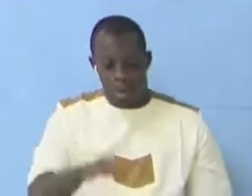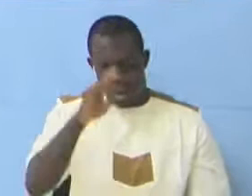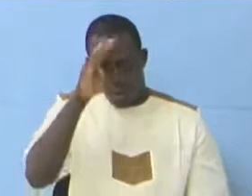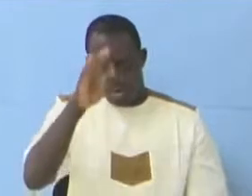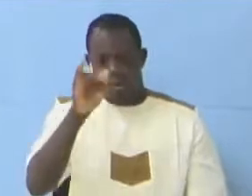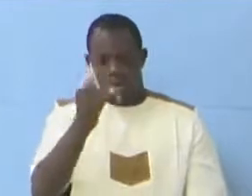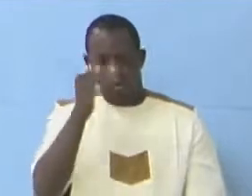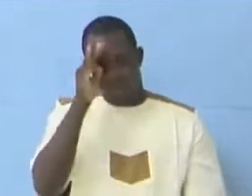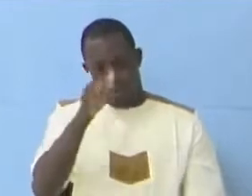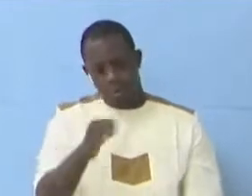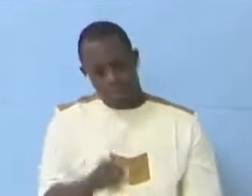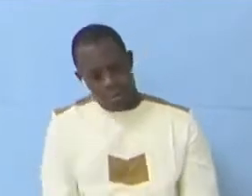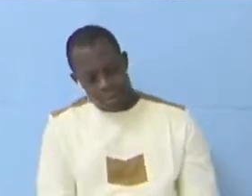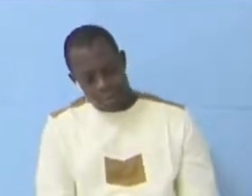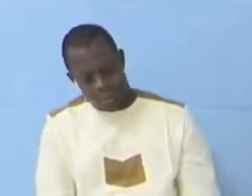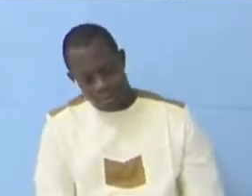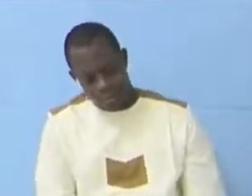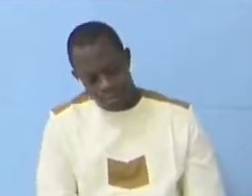Yes, thank you.